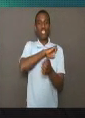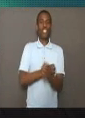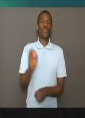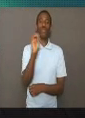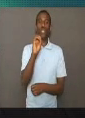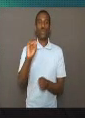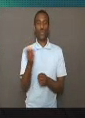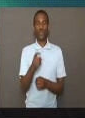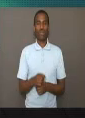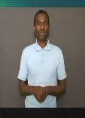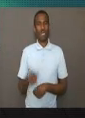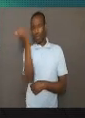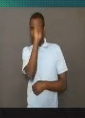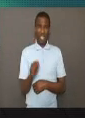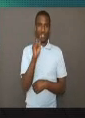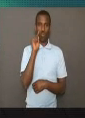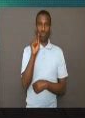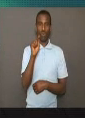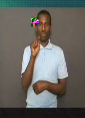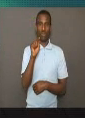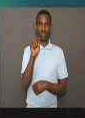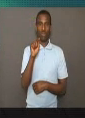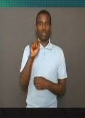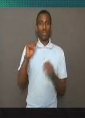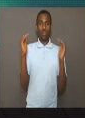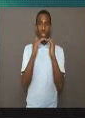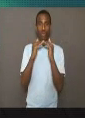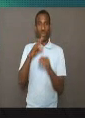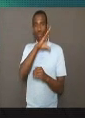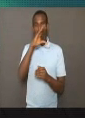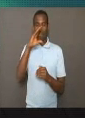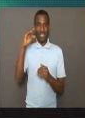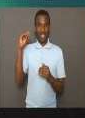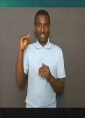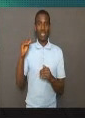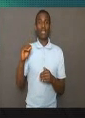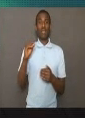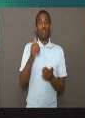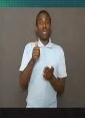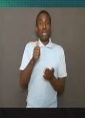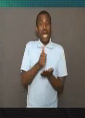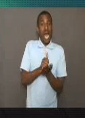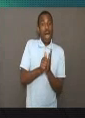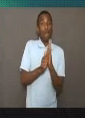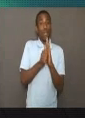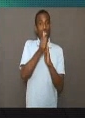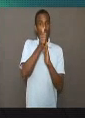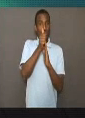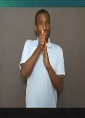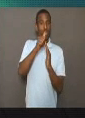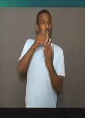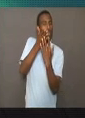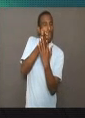At any point between equilibrium and amplitude, there is